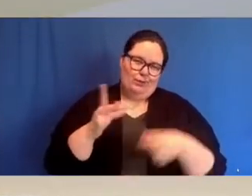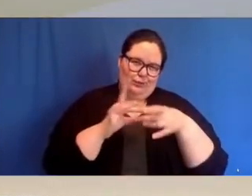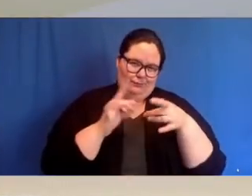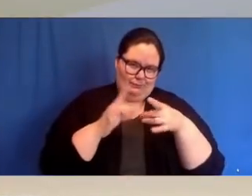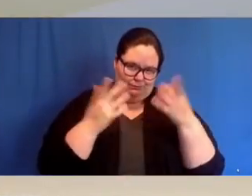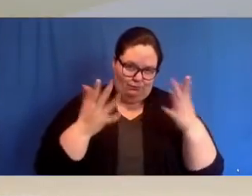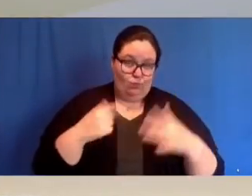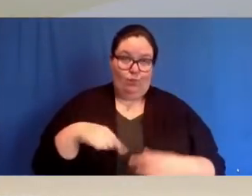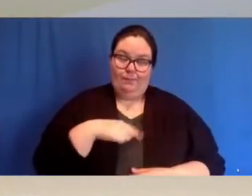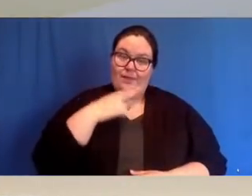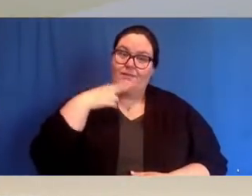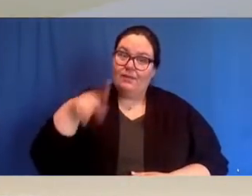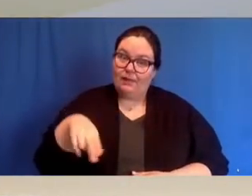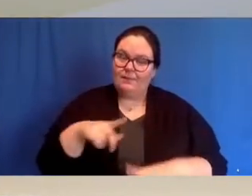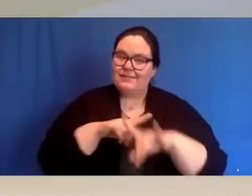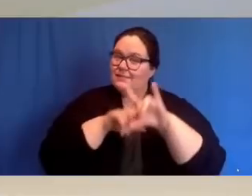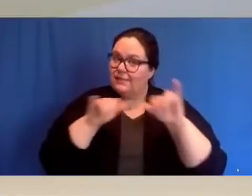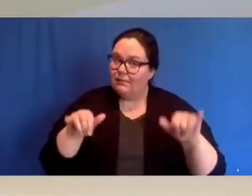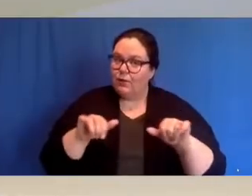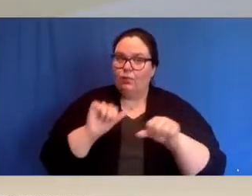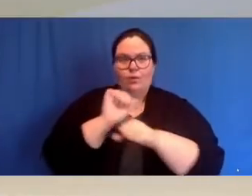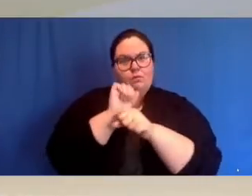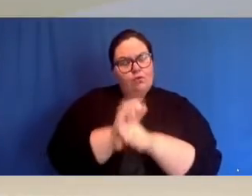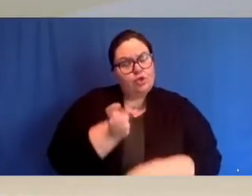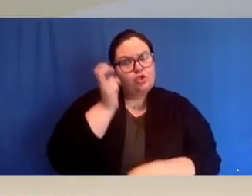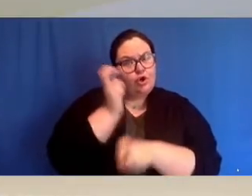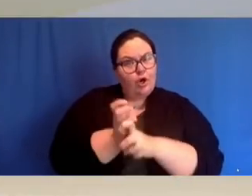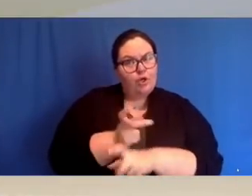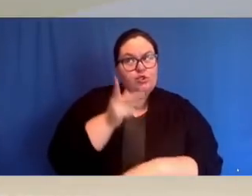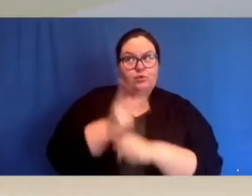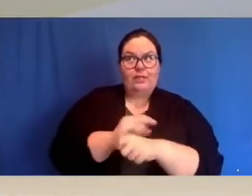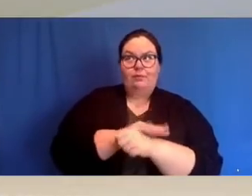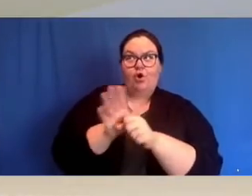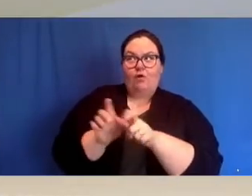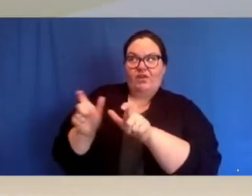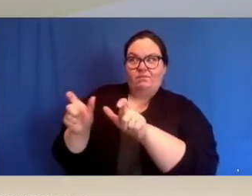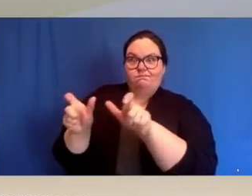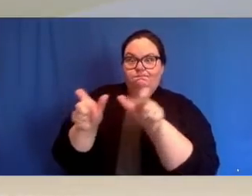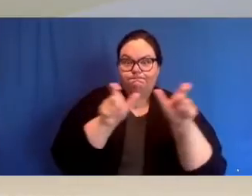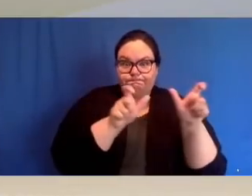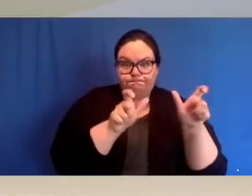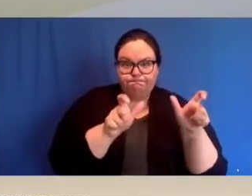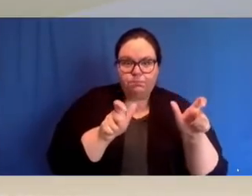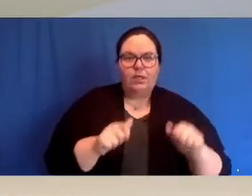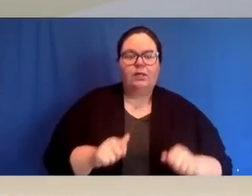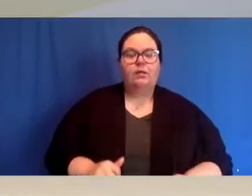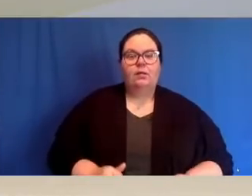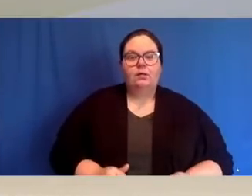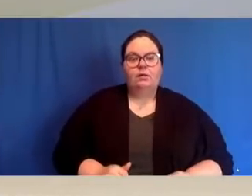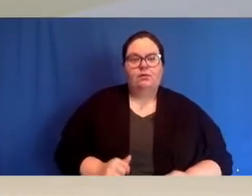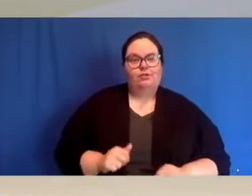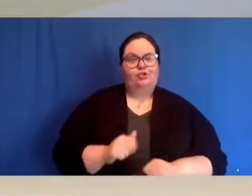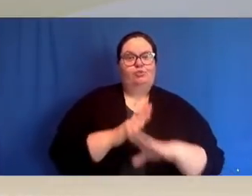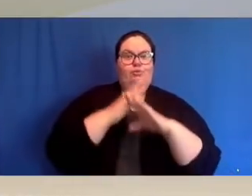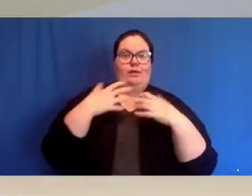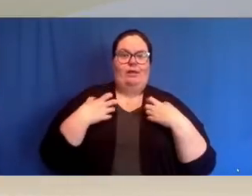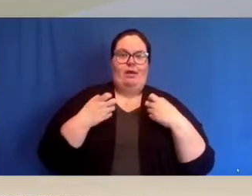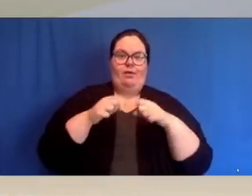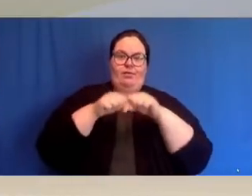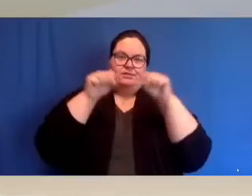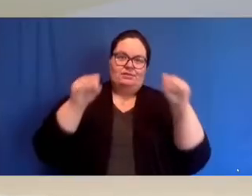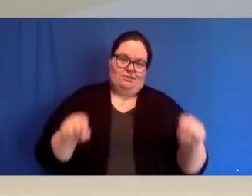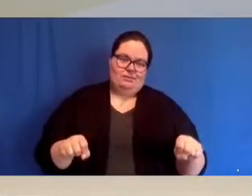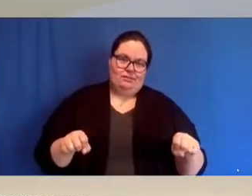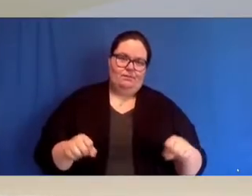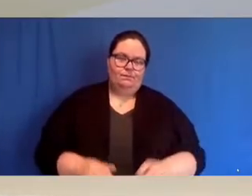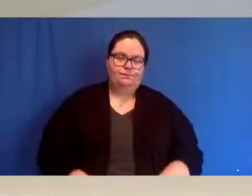very fortunate, but we've been also, we've worked very hard in order to be fortunate to protect our health system right